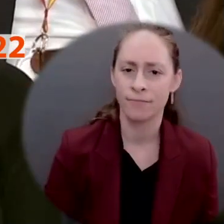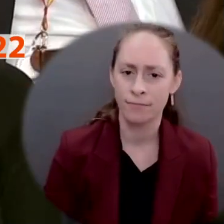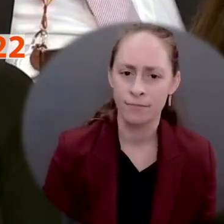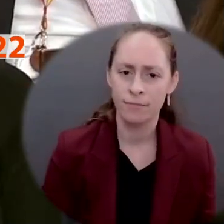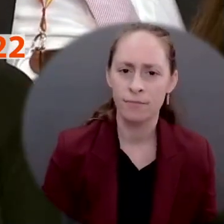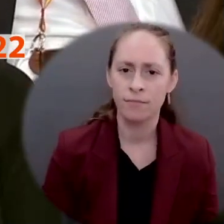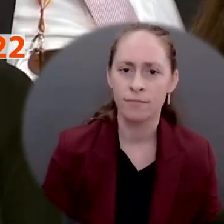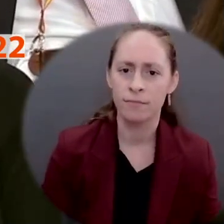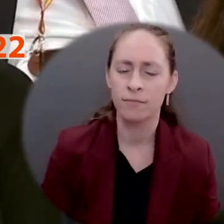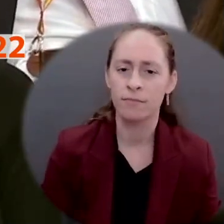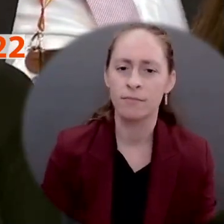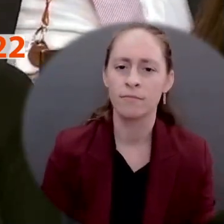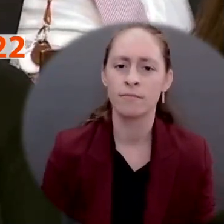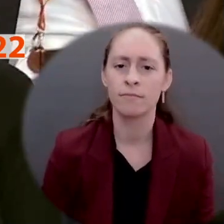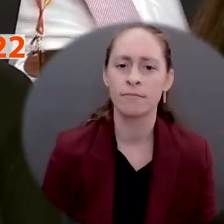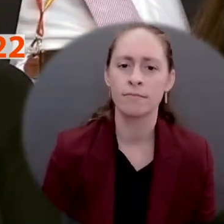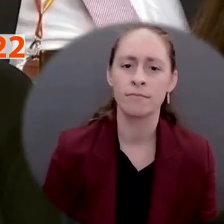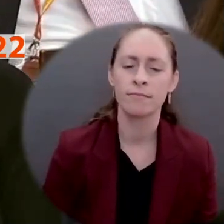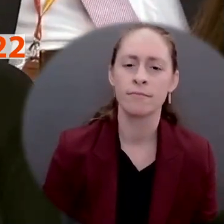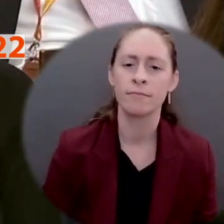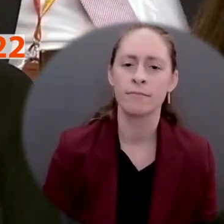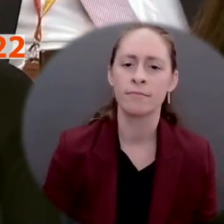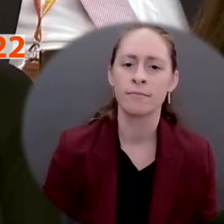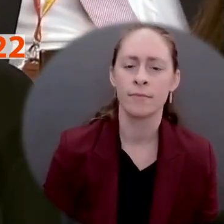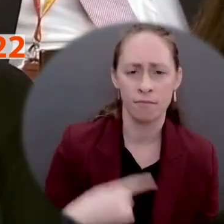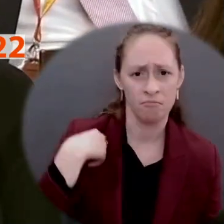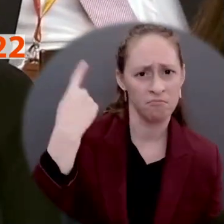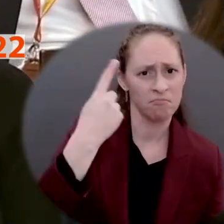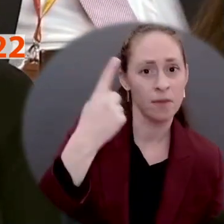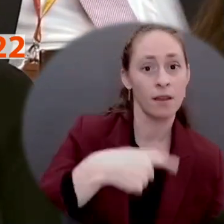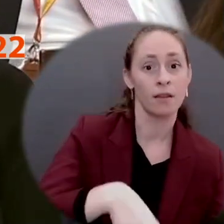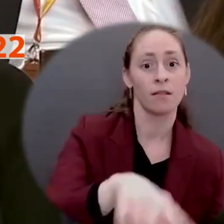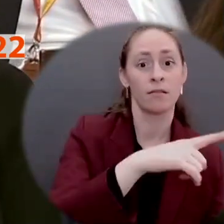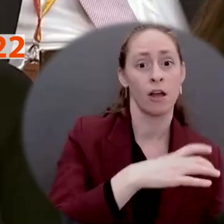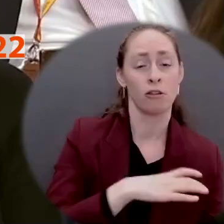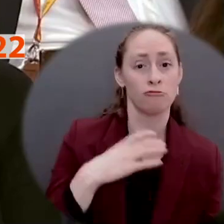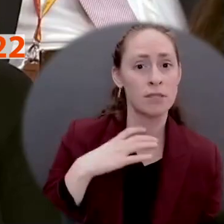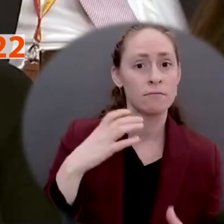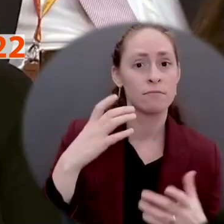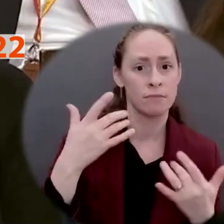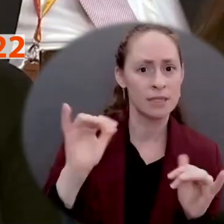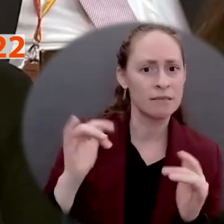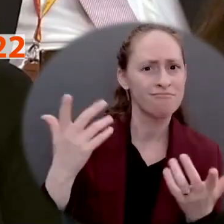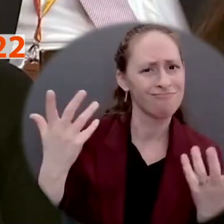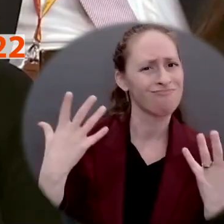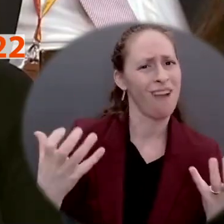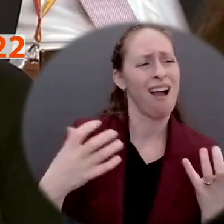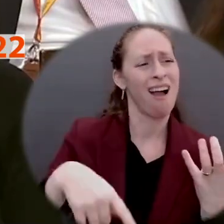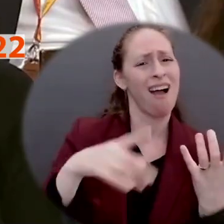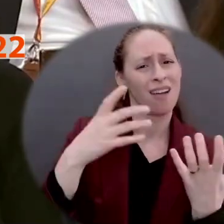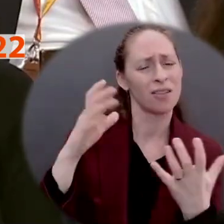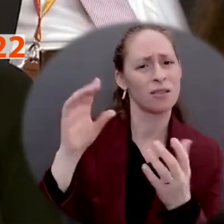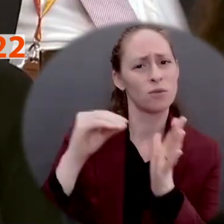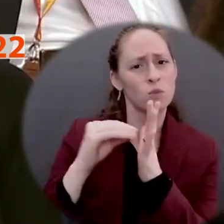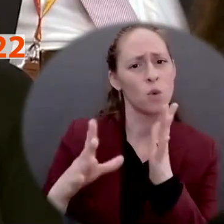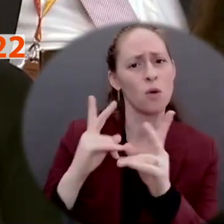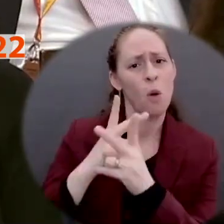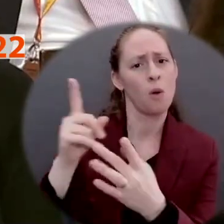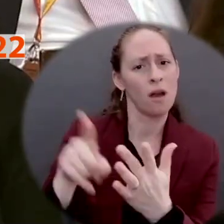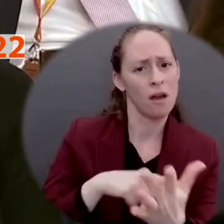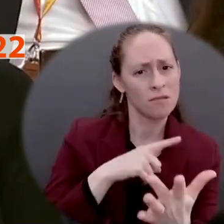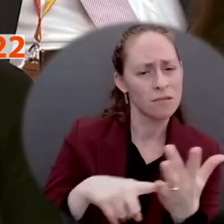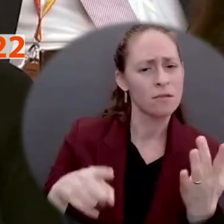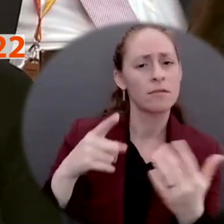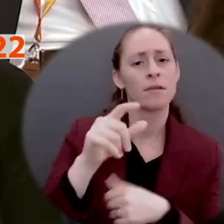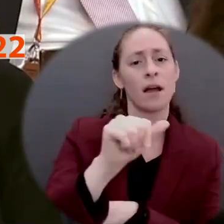this week, and Senate Majority Leader Chuck Schumer has also talked about the importance of canceling student loan debt. Why is this not an